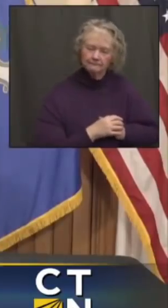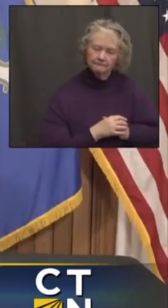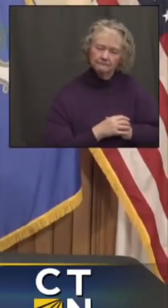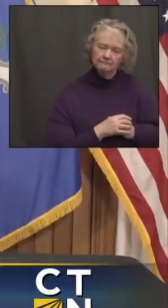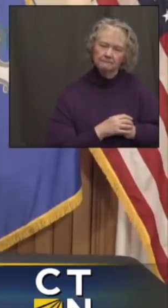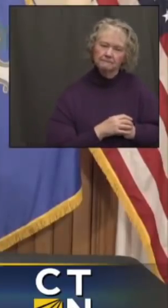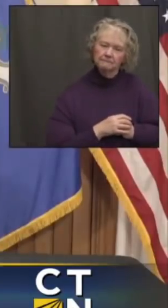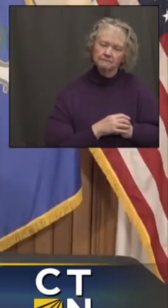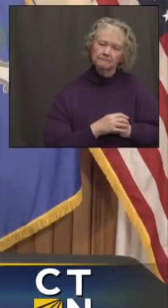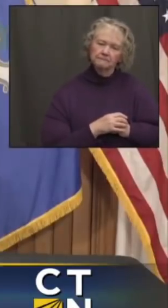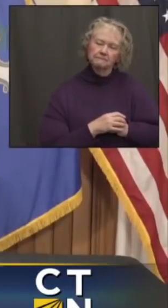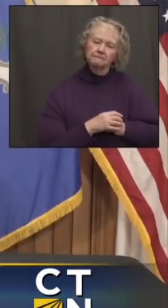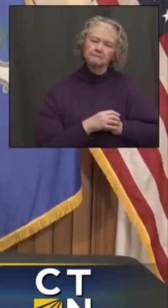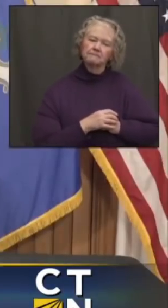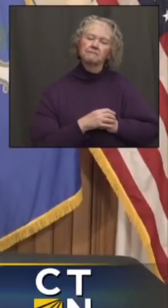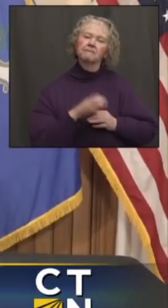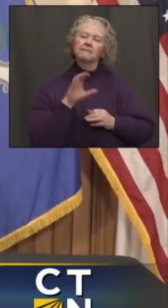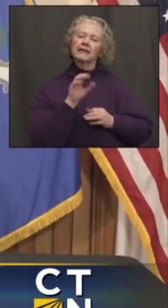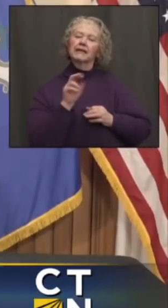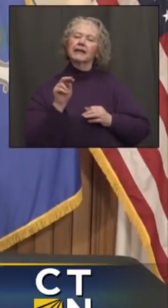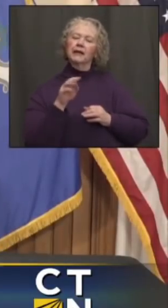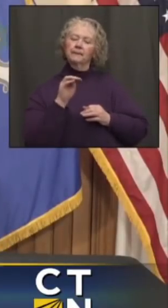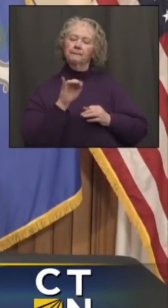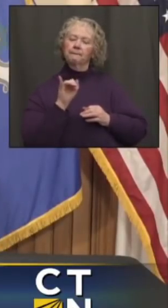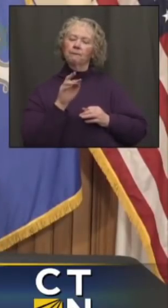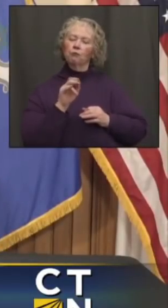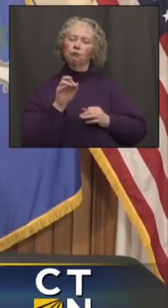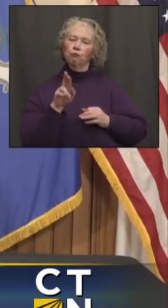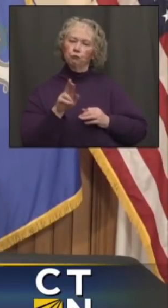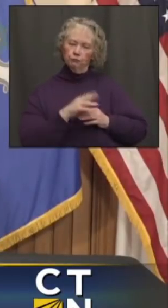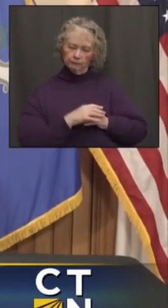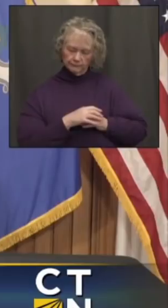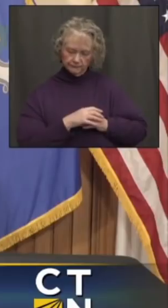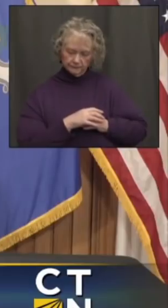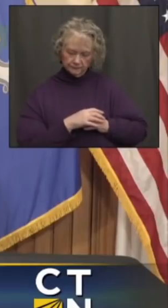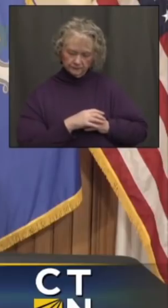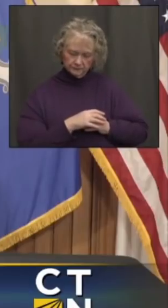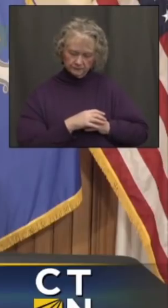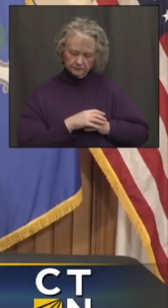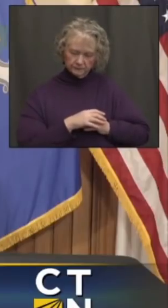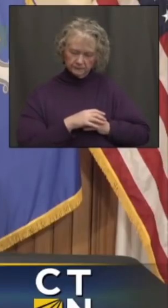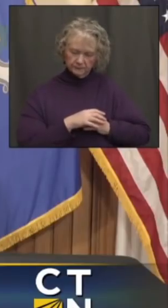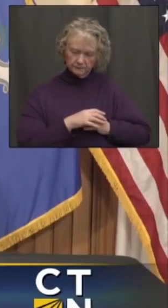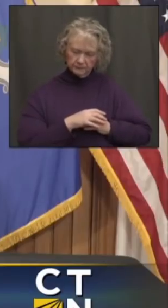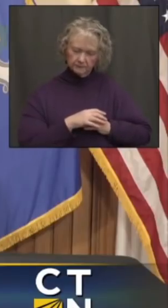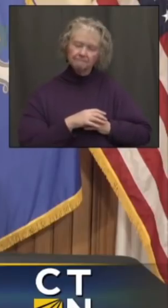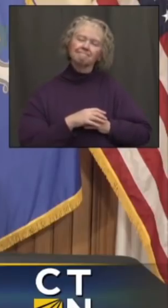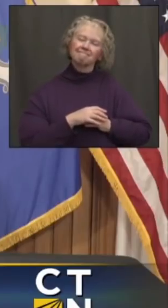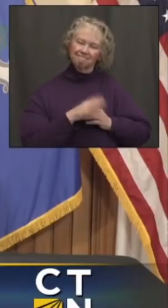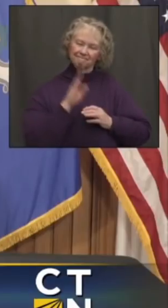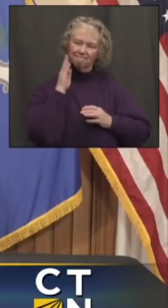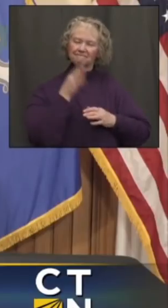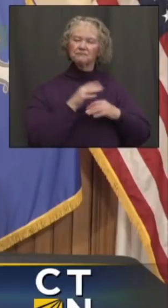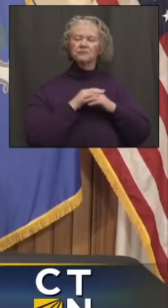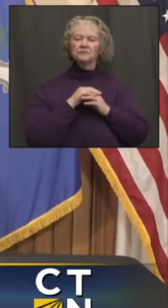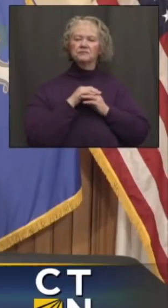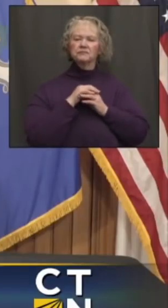again, that's why I'm probably a little more cautious than the numbers would otherwise imply. But we're going to have a lot more clarity in the next week or two.